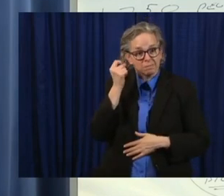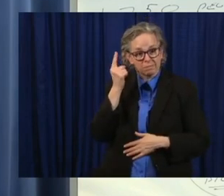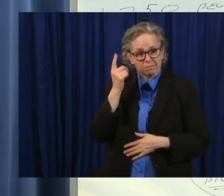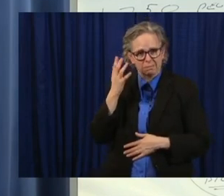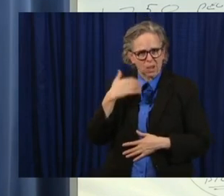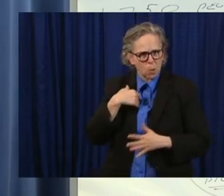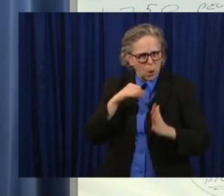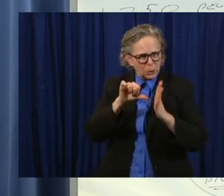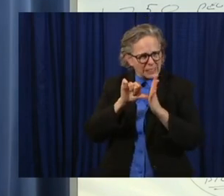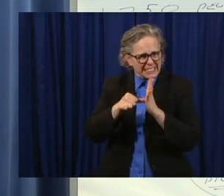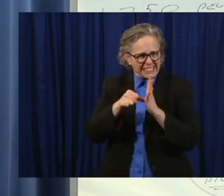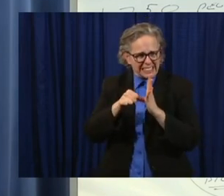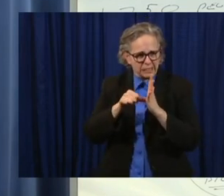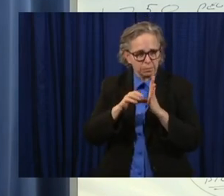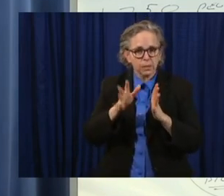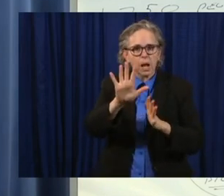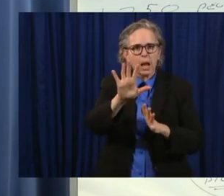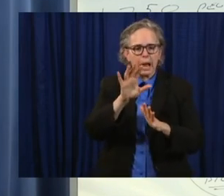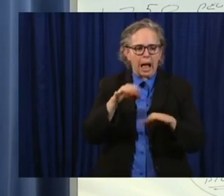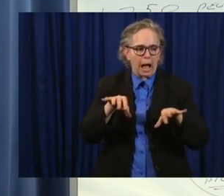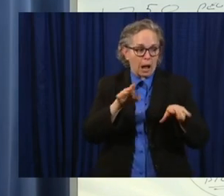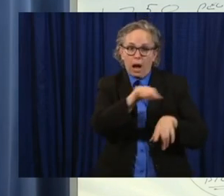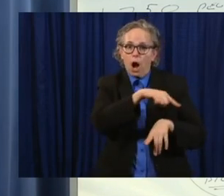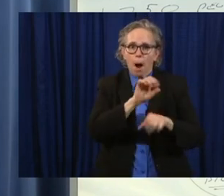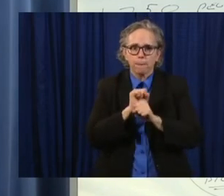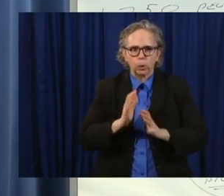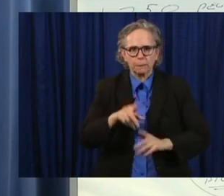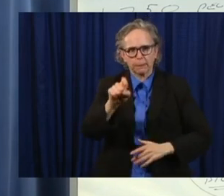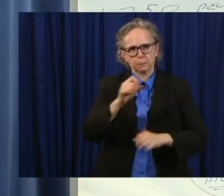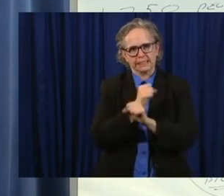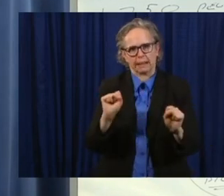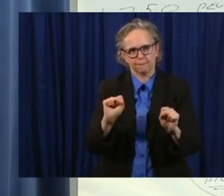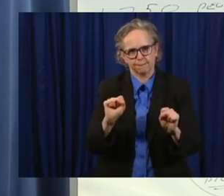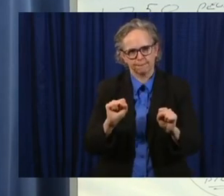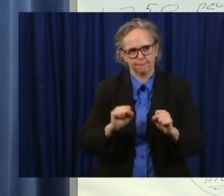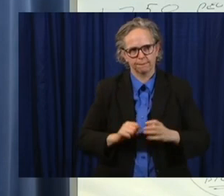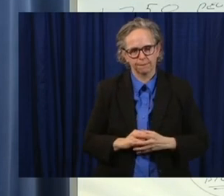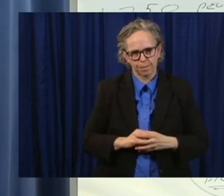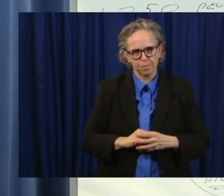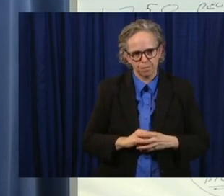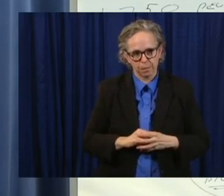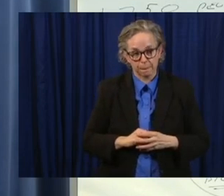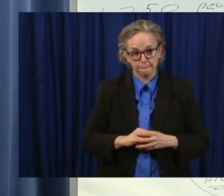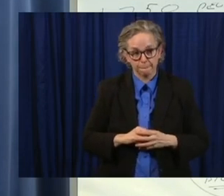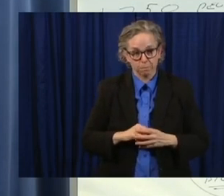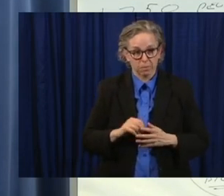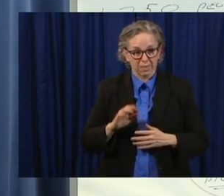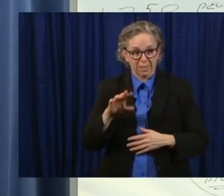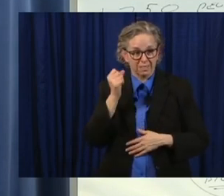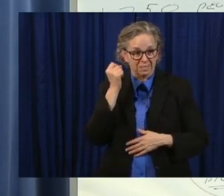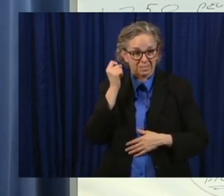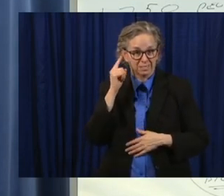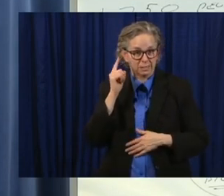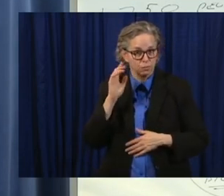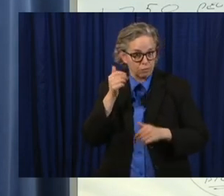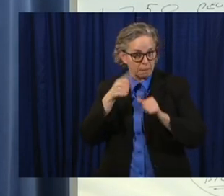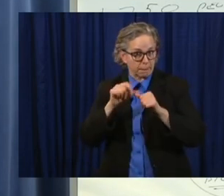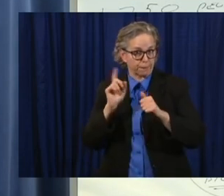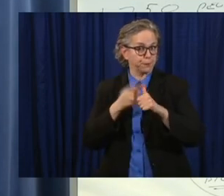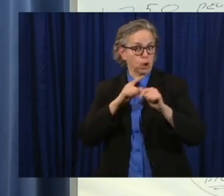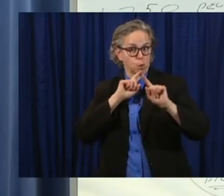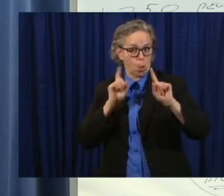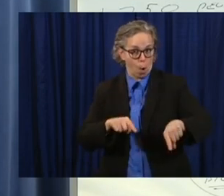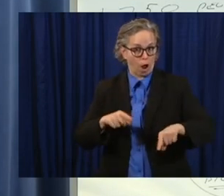employees. In fact, we're going to go further than we did in our first order in regard to